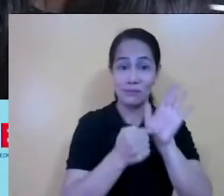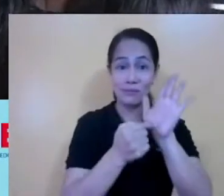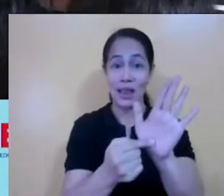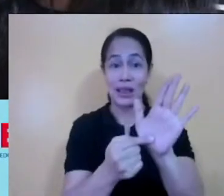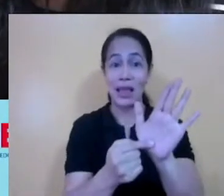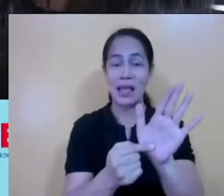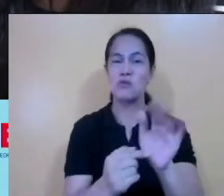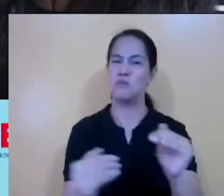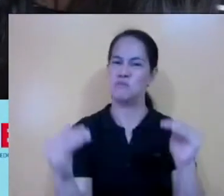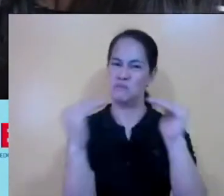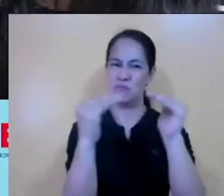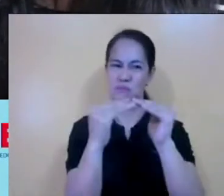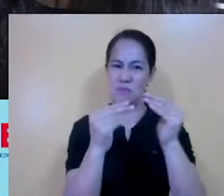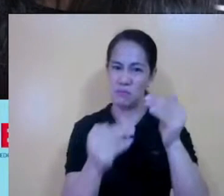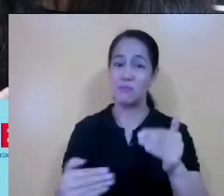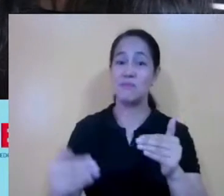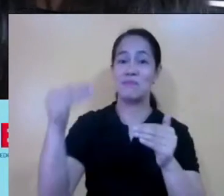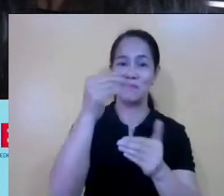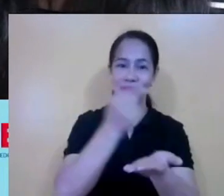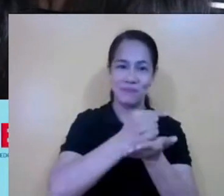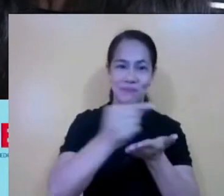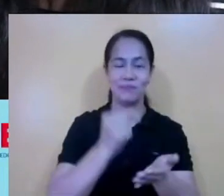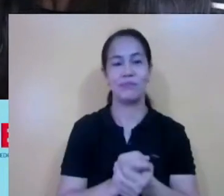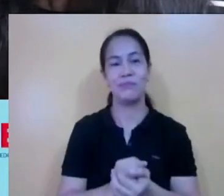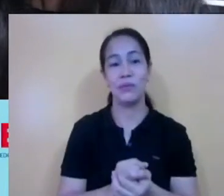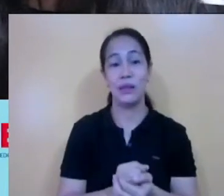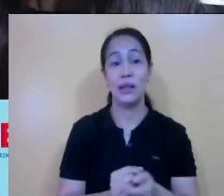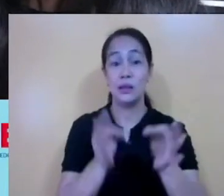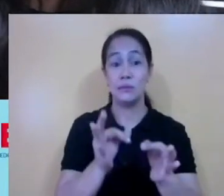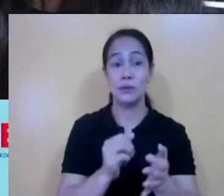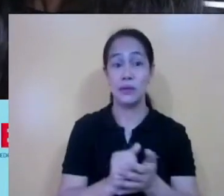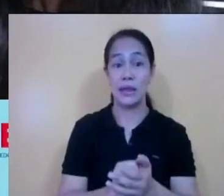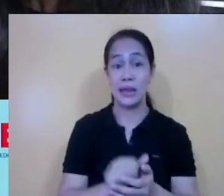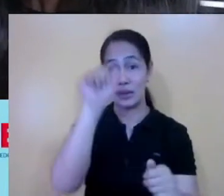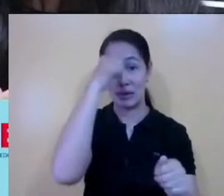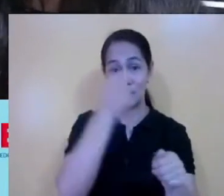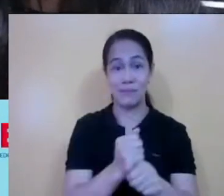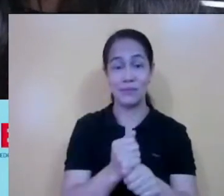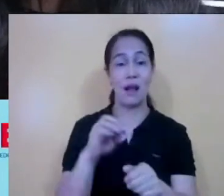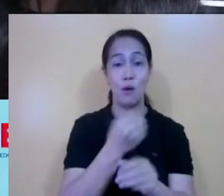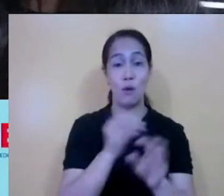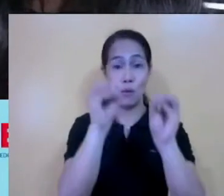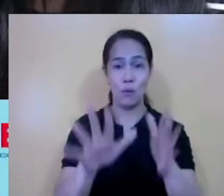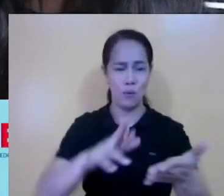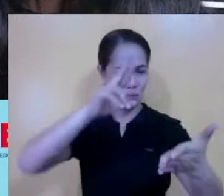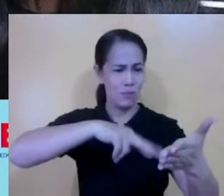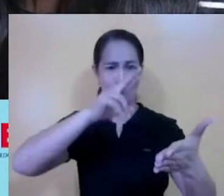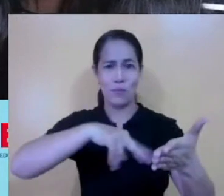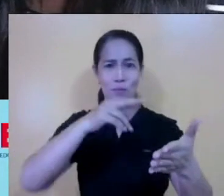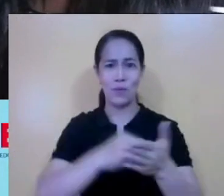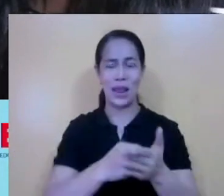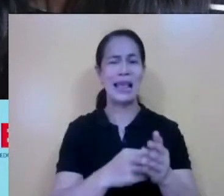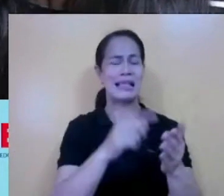to the highest rating. So we would like to remind our teachers to read through the listed MOVs and